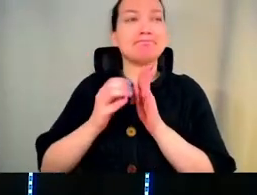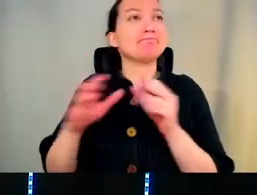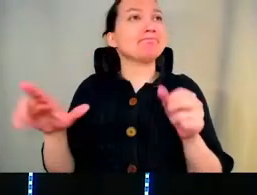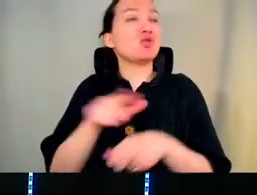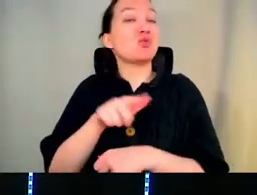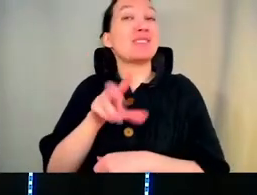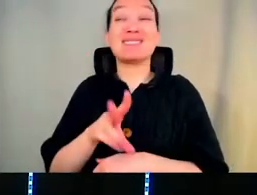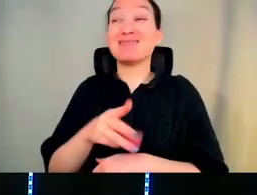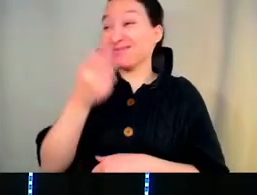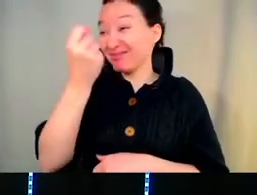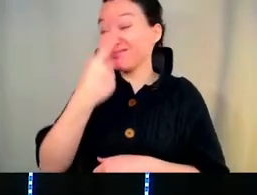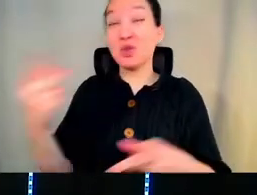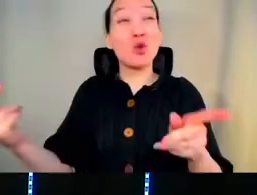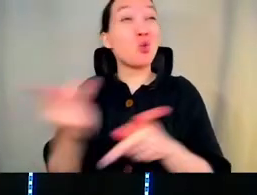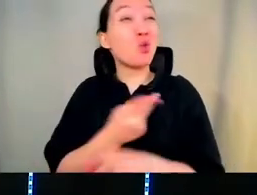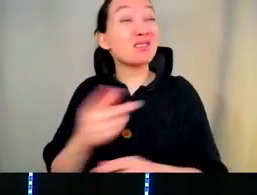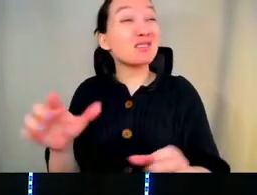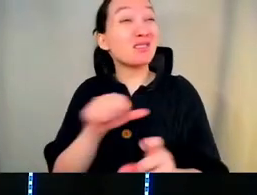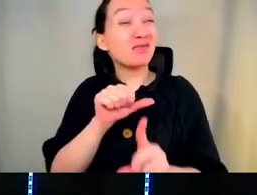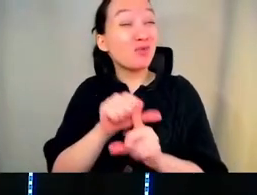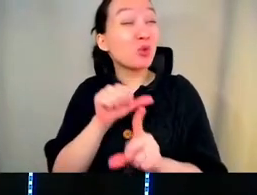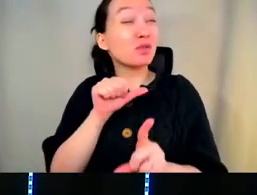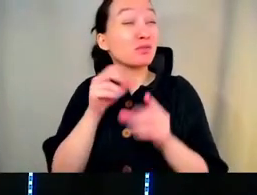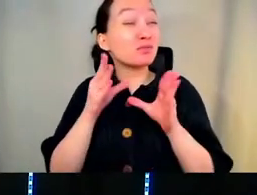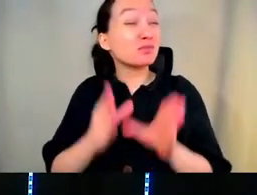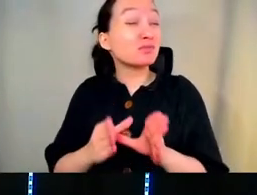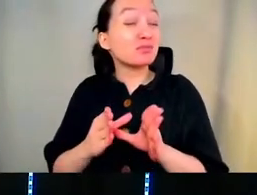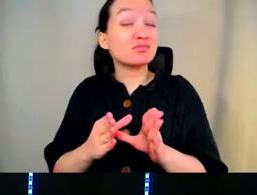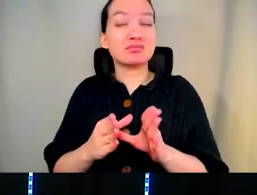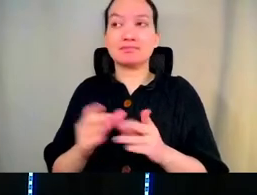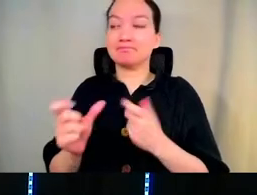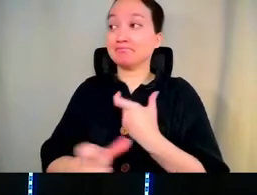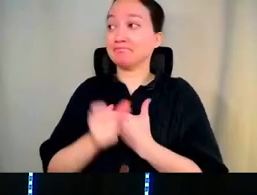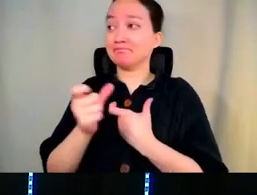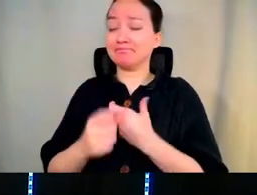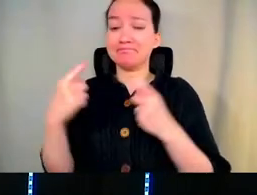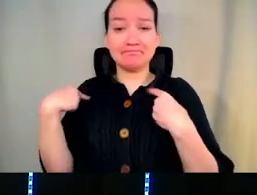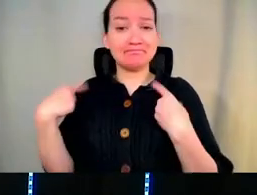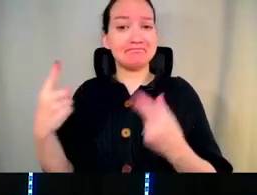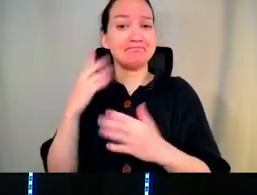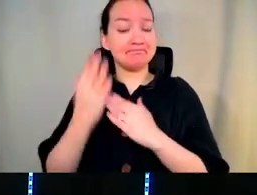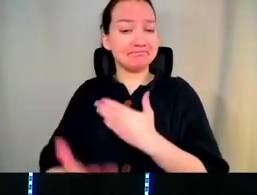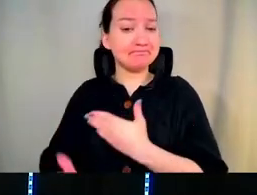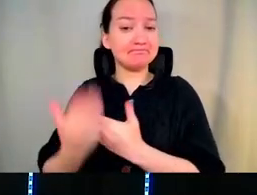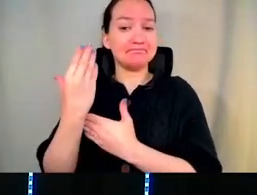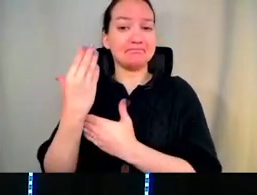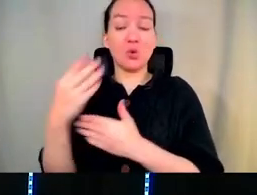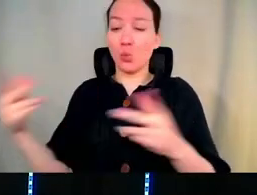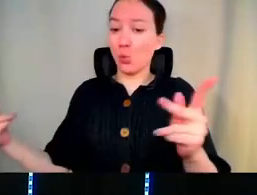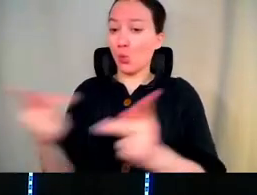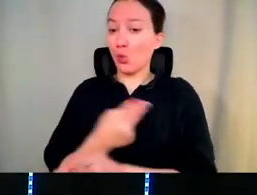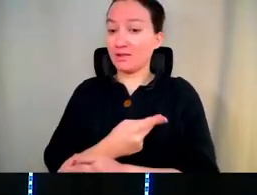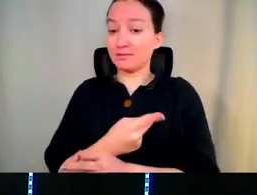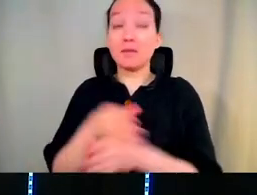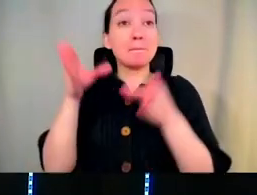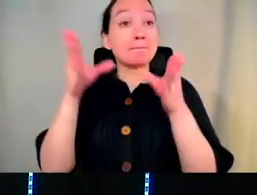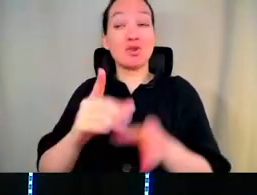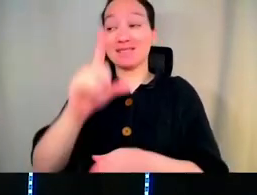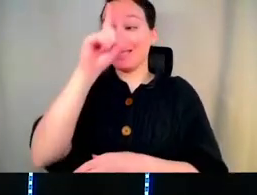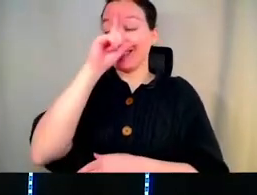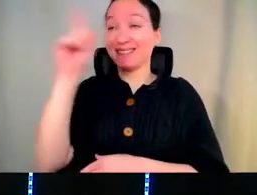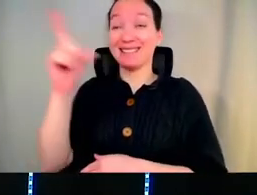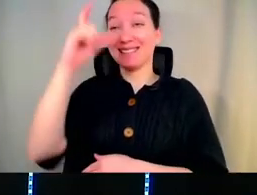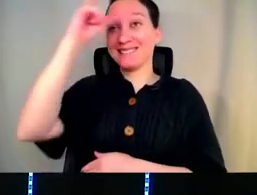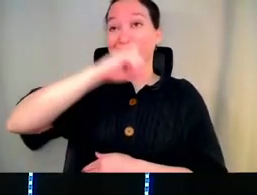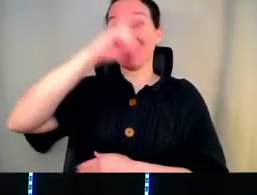this one and goes, even worse than a fool. This really dangerous thing we've been talking about all morning. Even worse than that is somebody who thinks they're